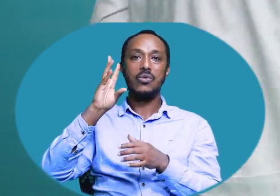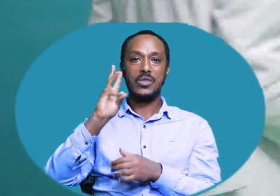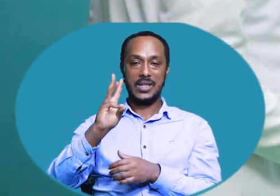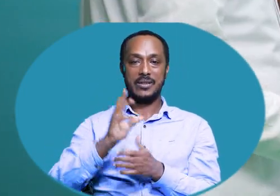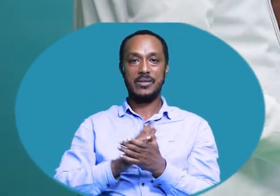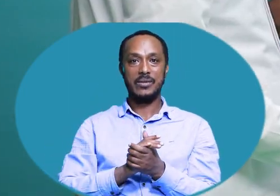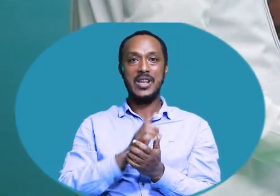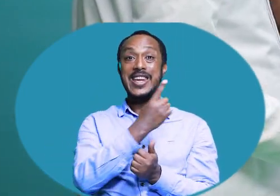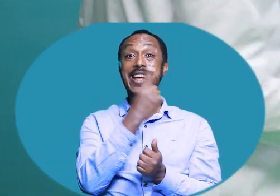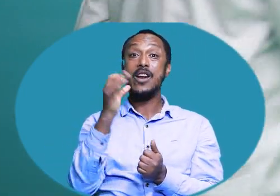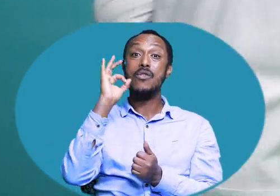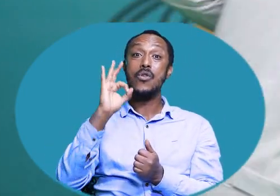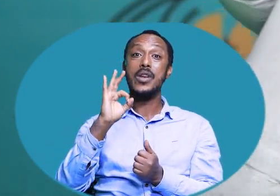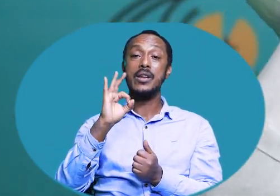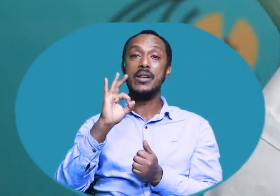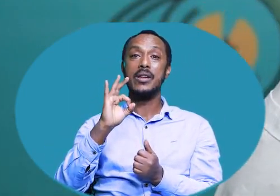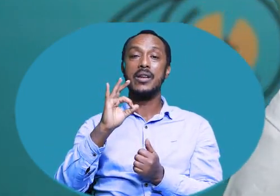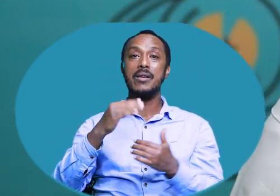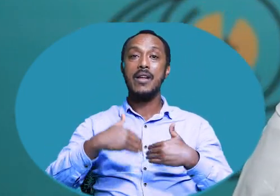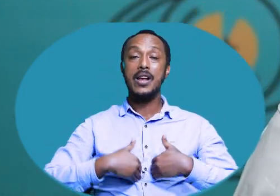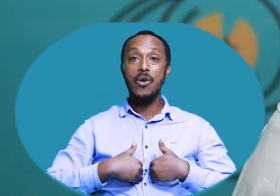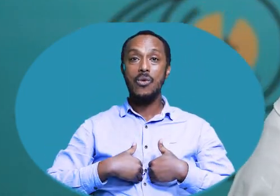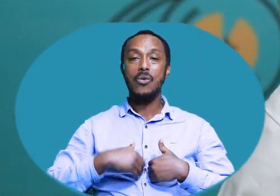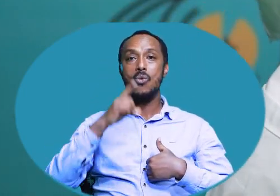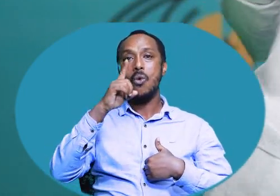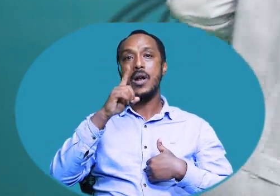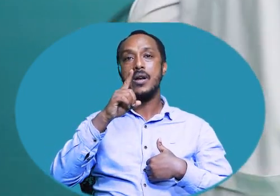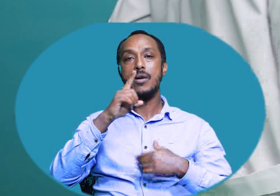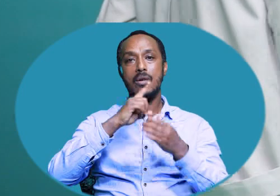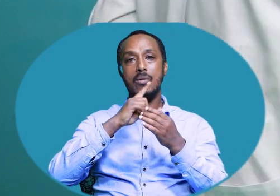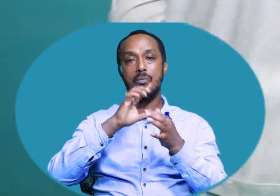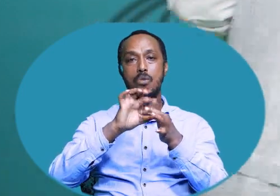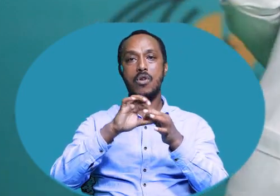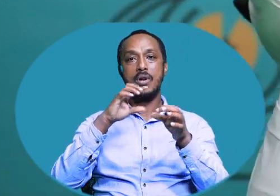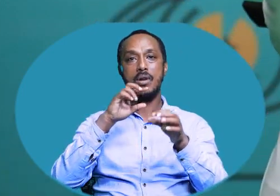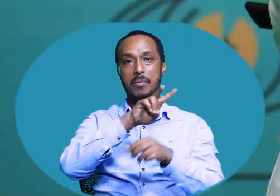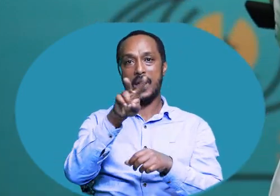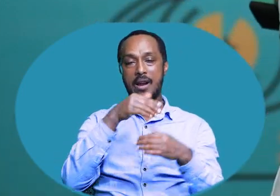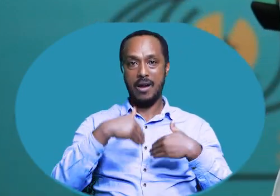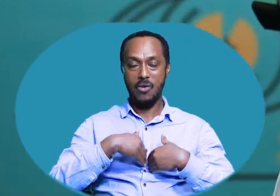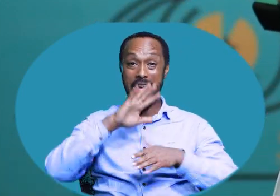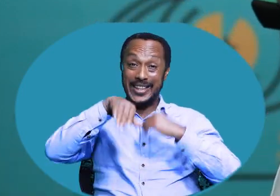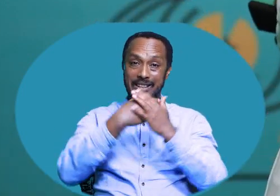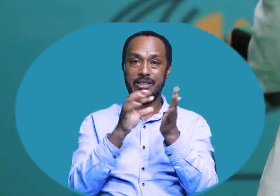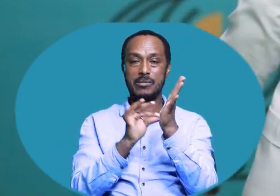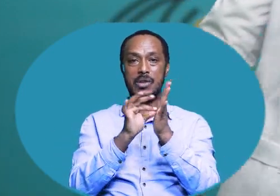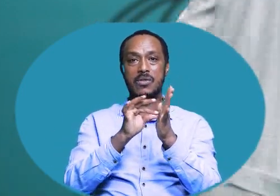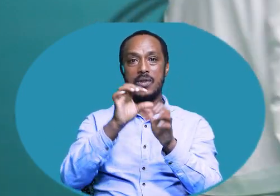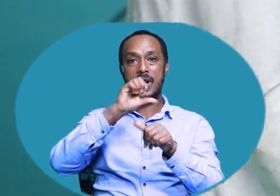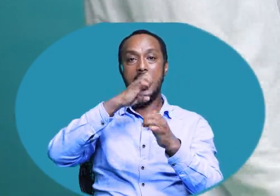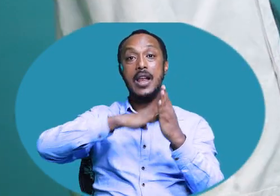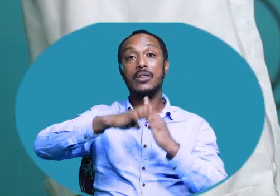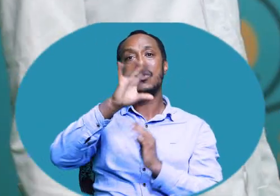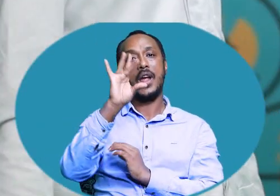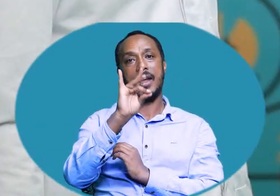2, 6. 1, 2, 1, 2, 1, 2, 6. 1, 2, 1, 2, 1, 2,